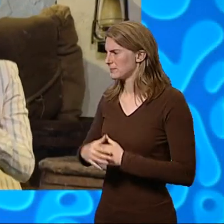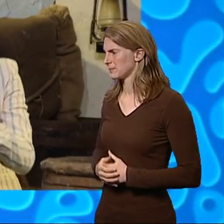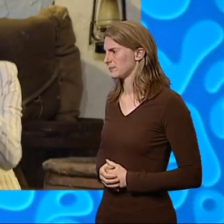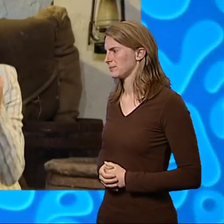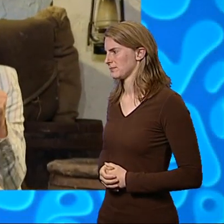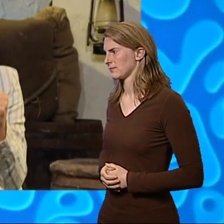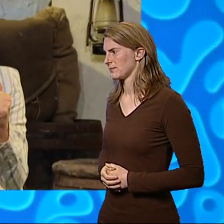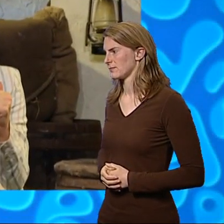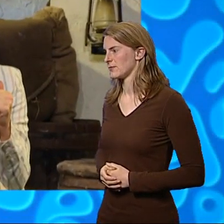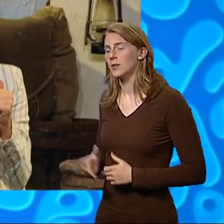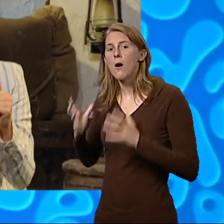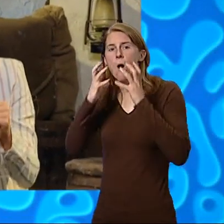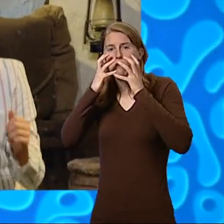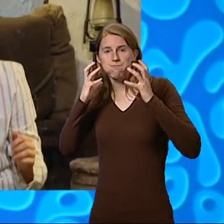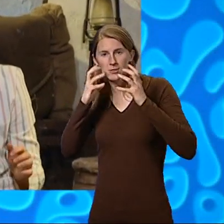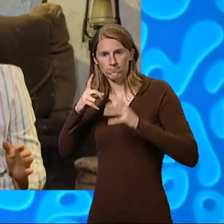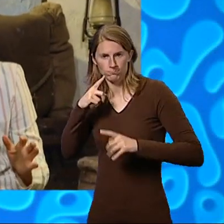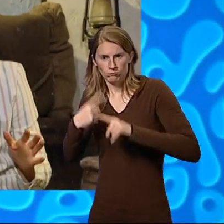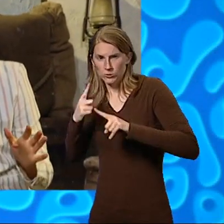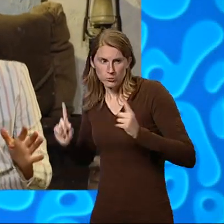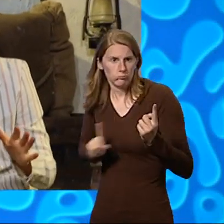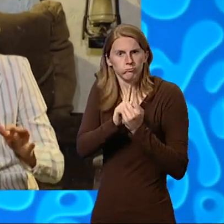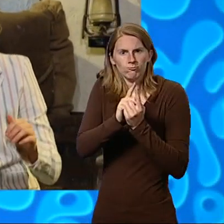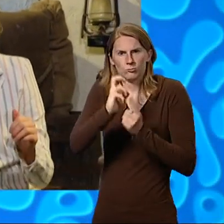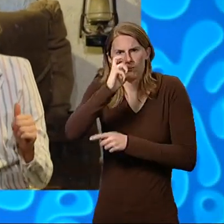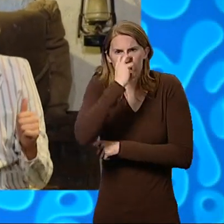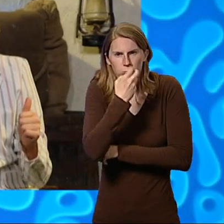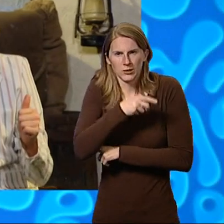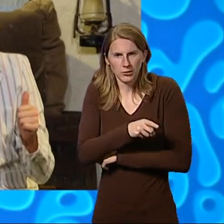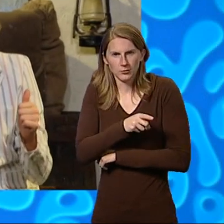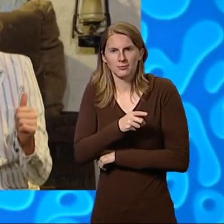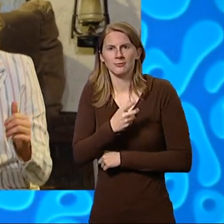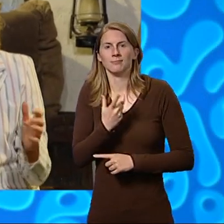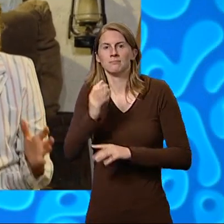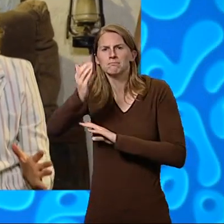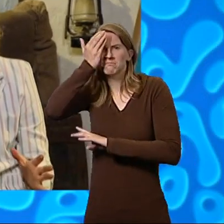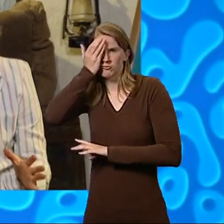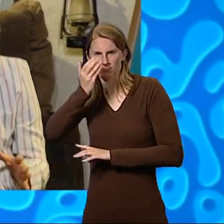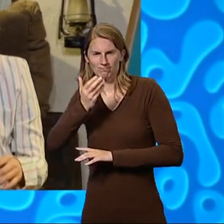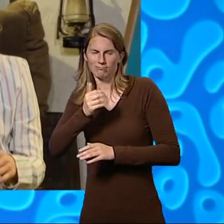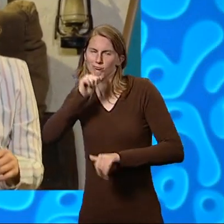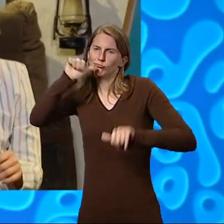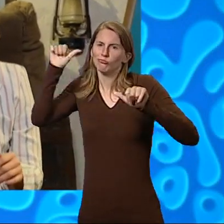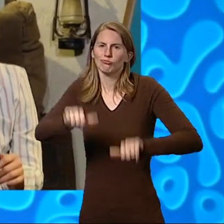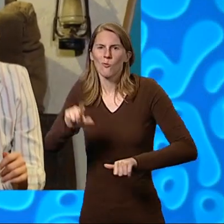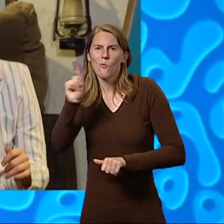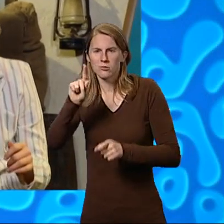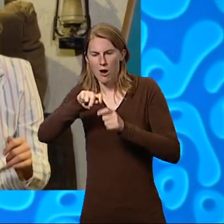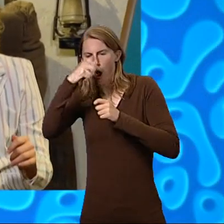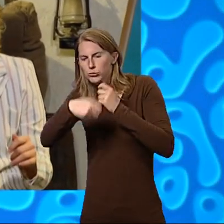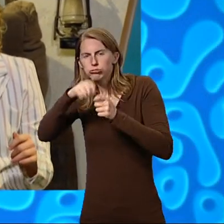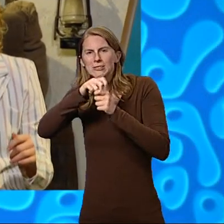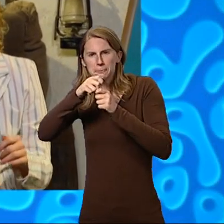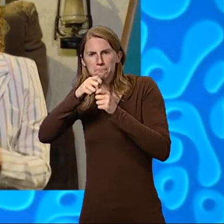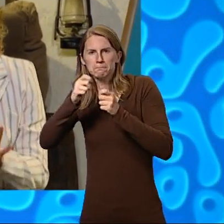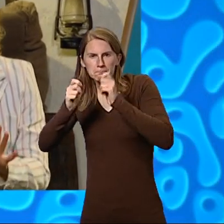Fifi hurried back to Boris. That potty Patagonia likes gravy on her ice cream. But guess what? I know where she keeps the